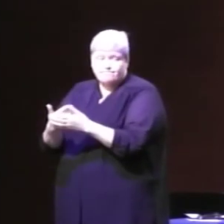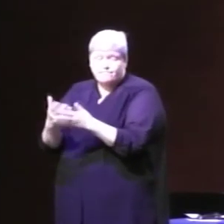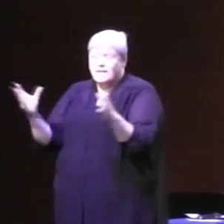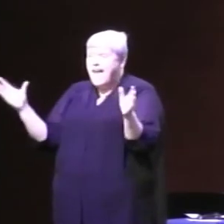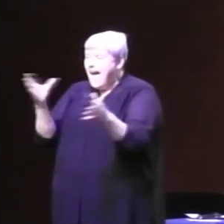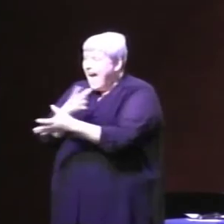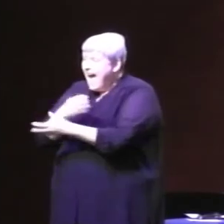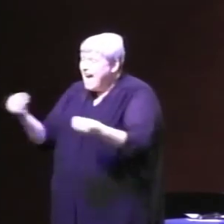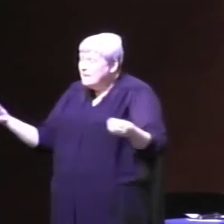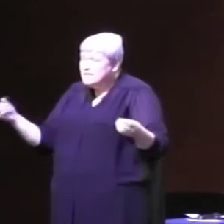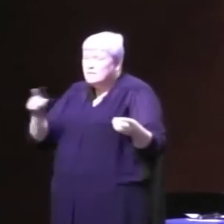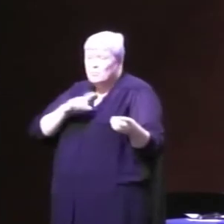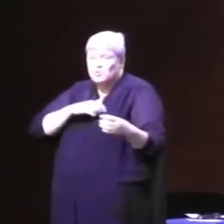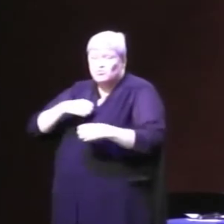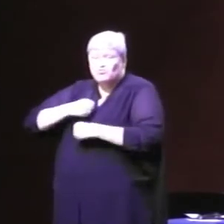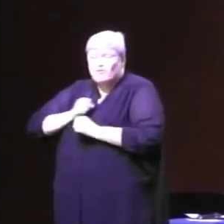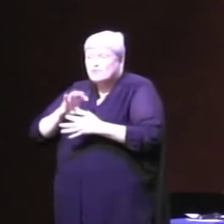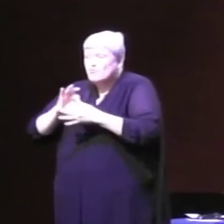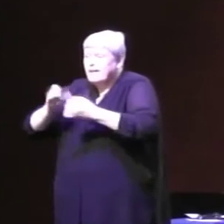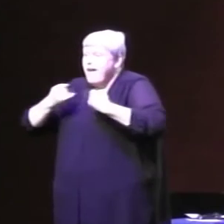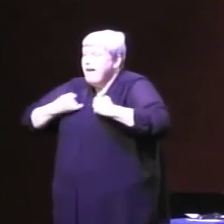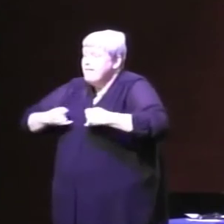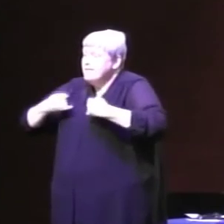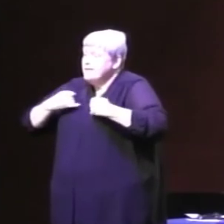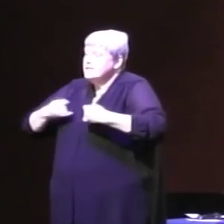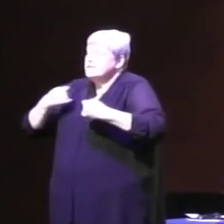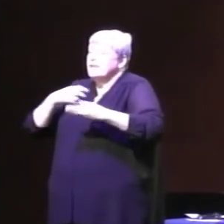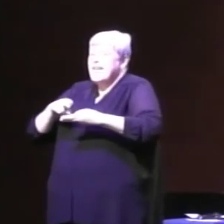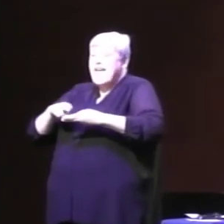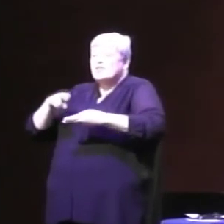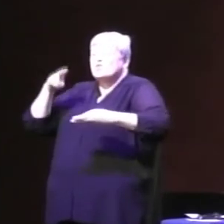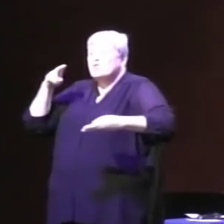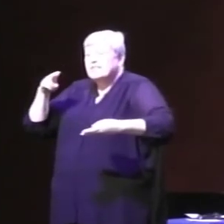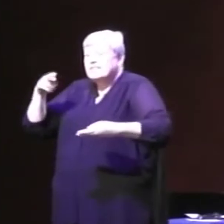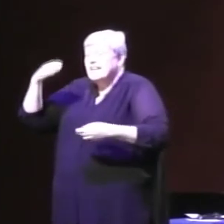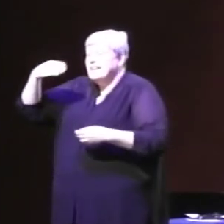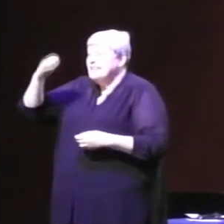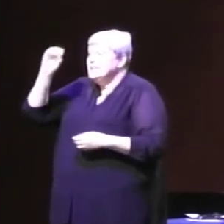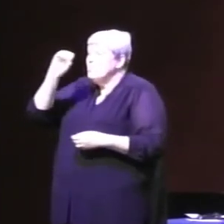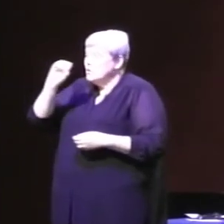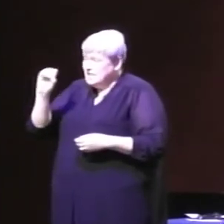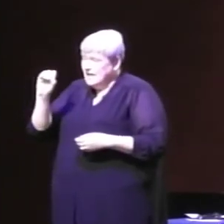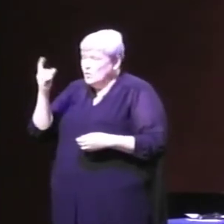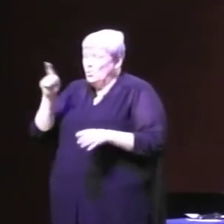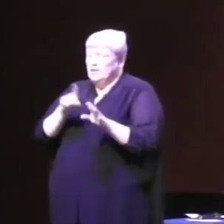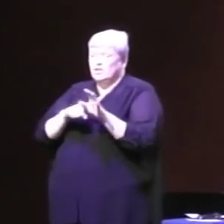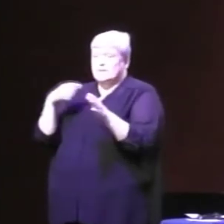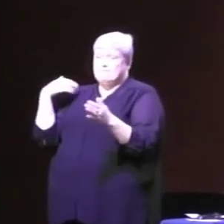Absences due to stress-related illnesses have increased by 19% in